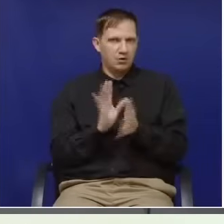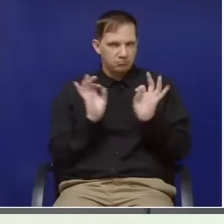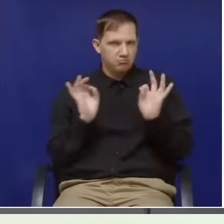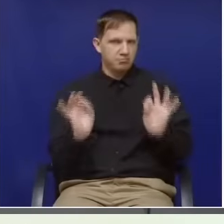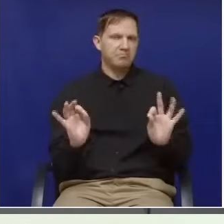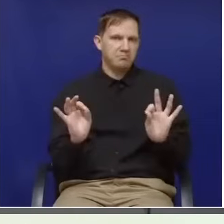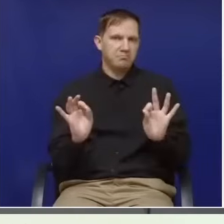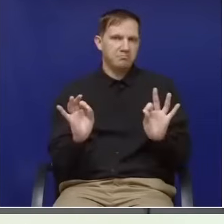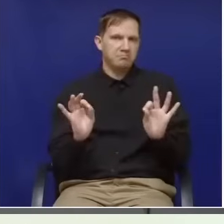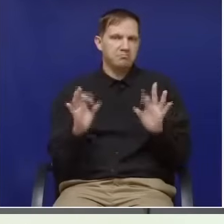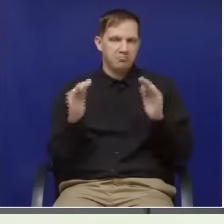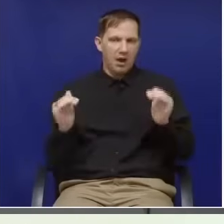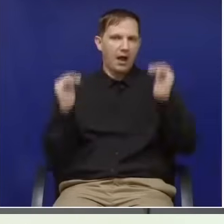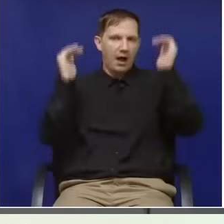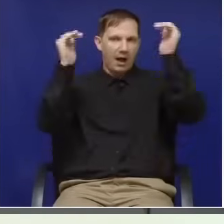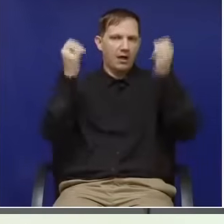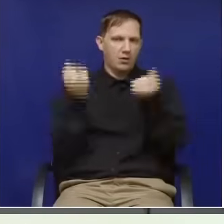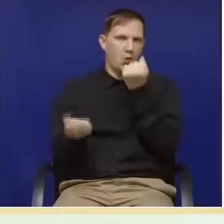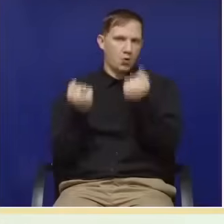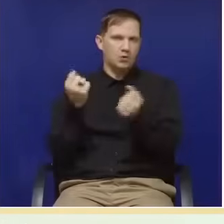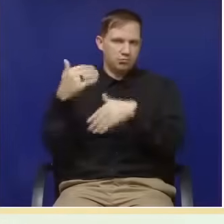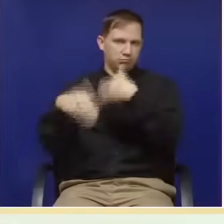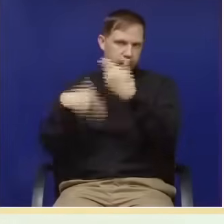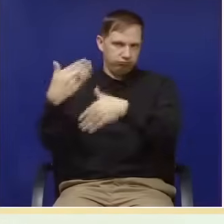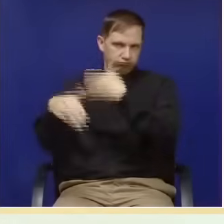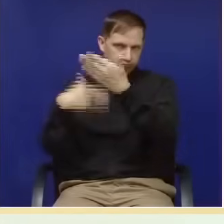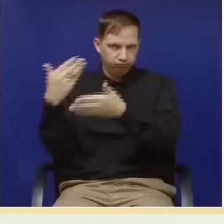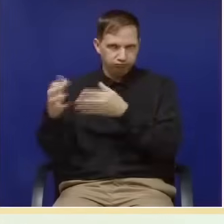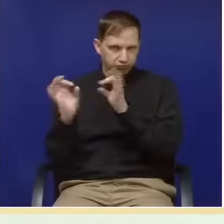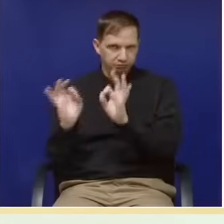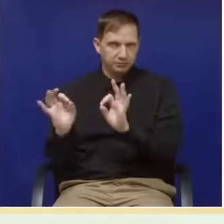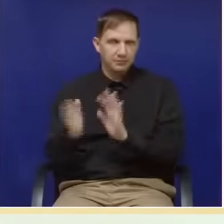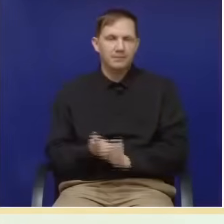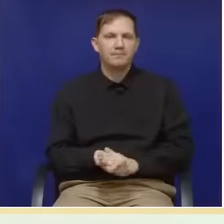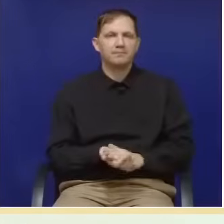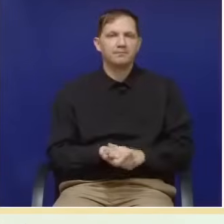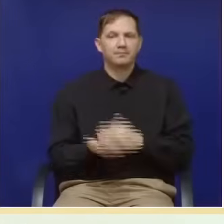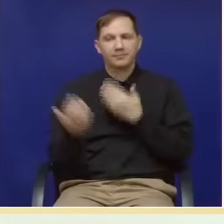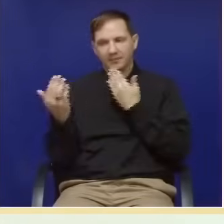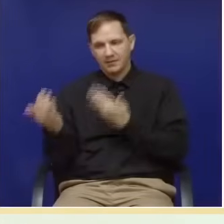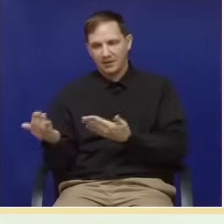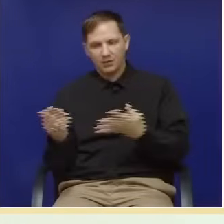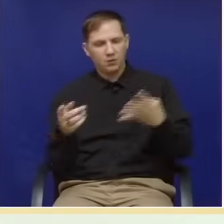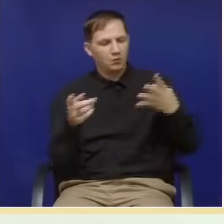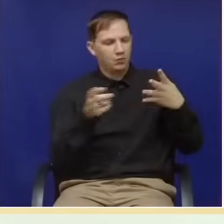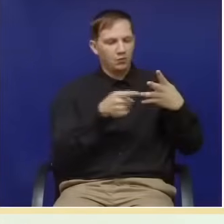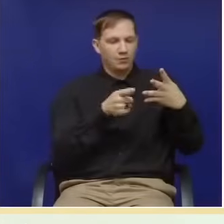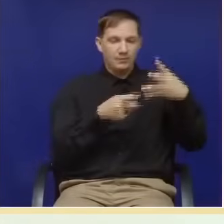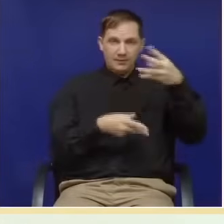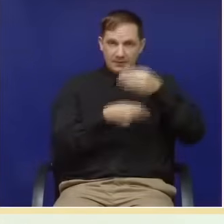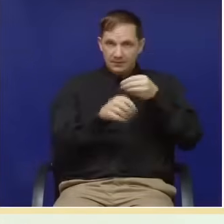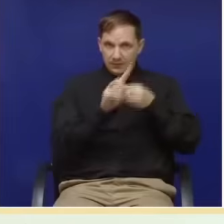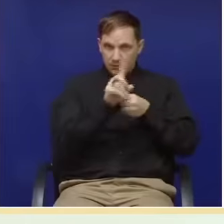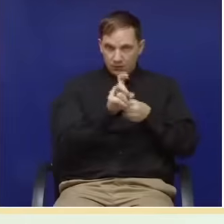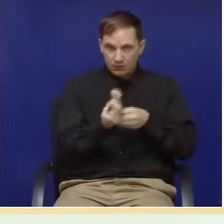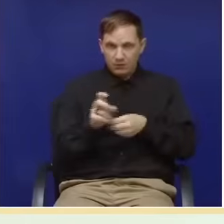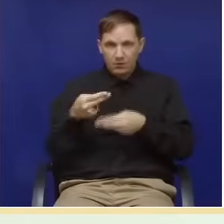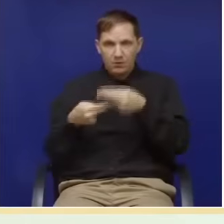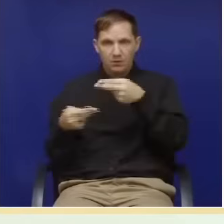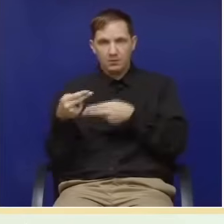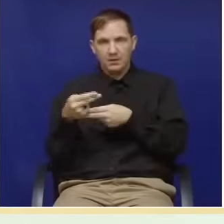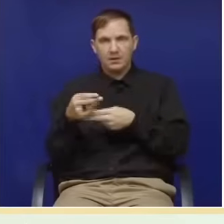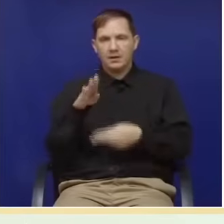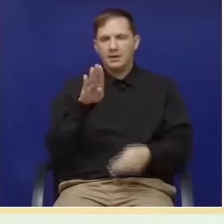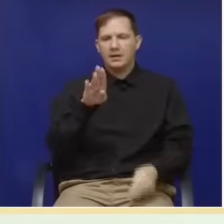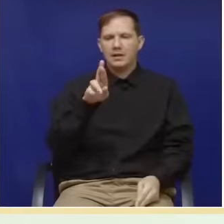high courts. Thank you very much. Thank you. The third supplementary question will be asked by Honorable